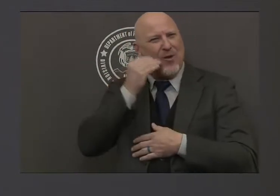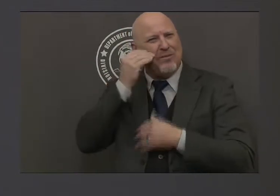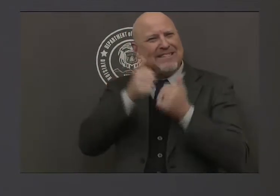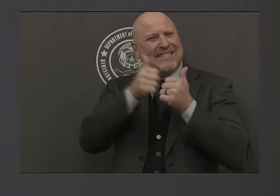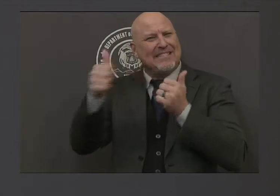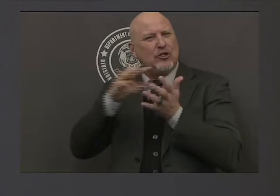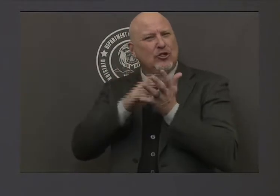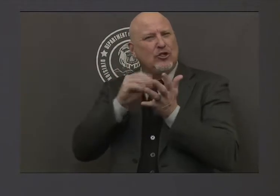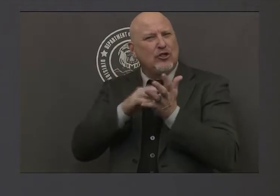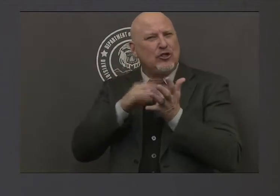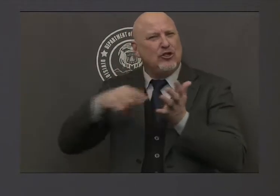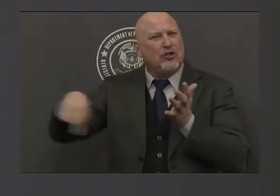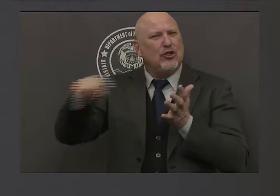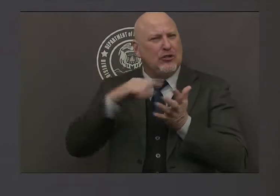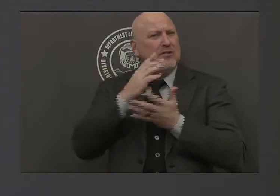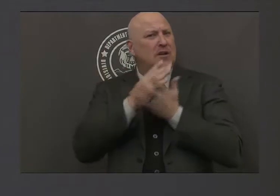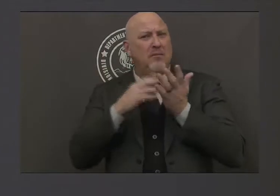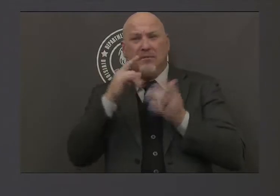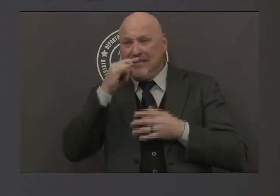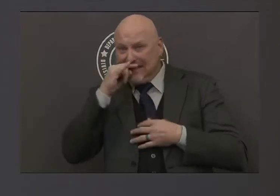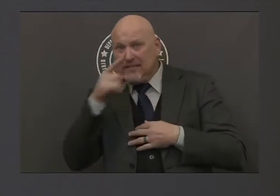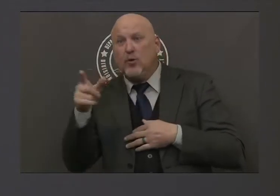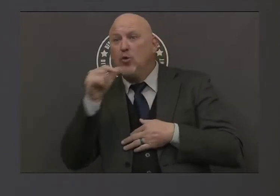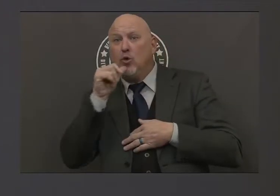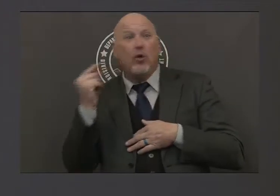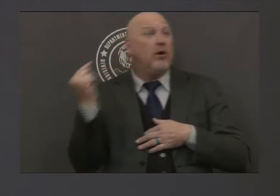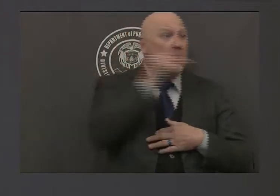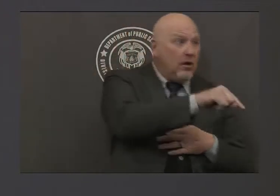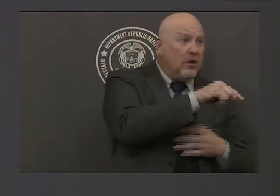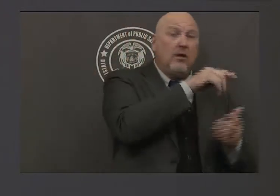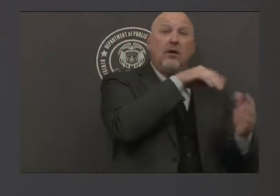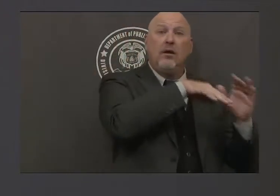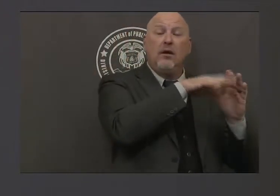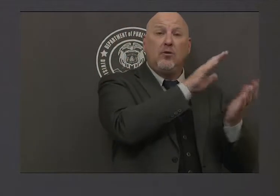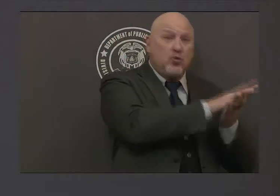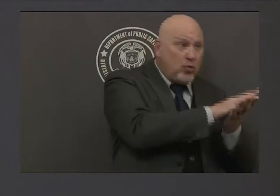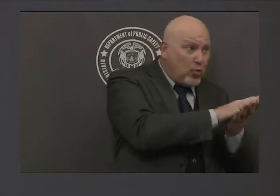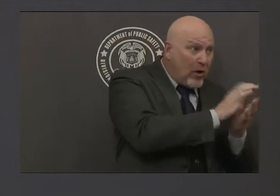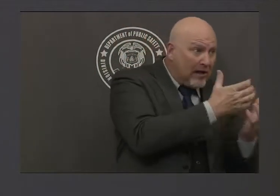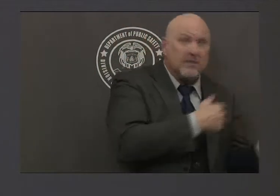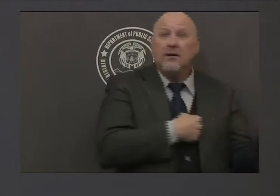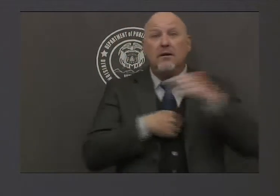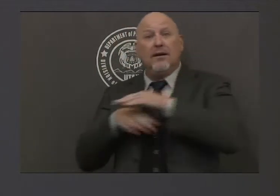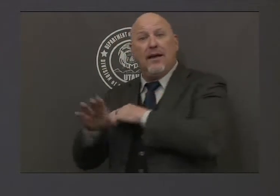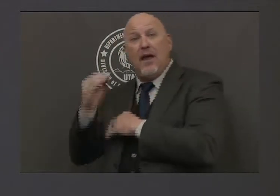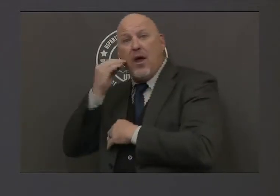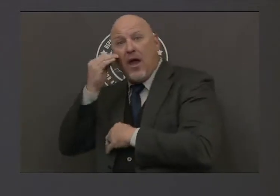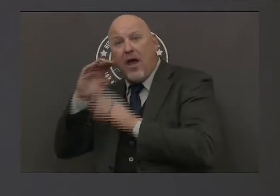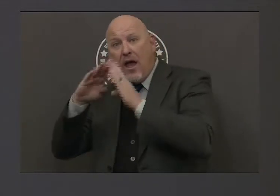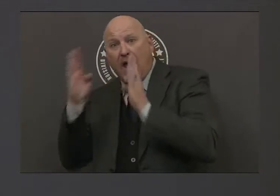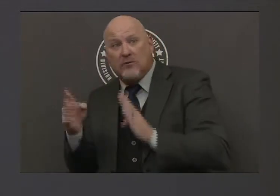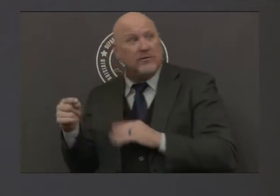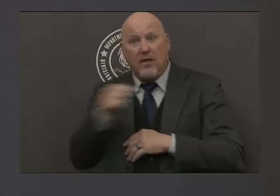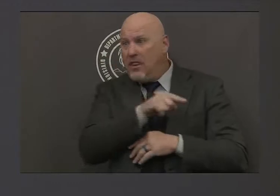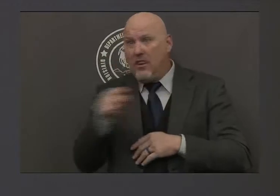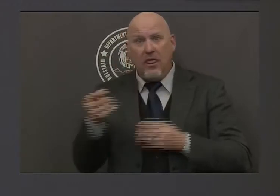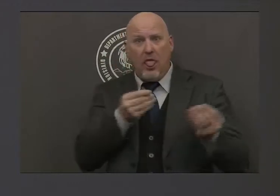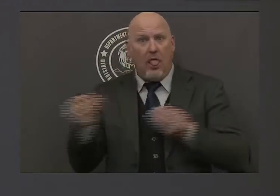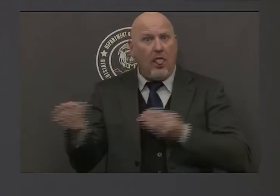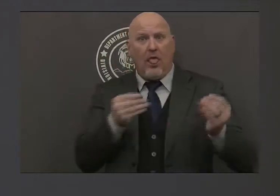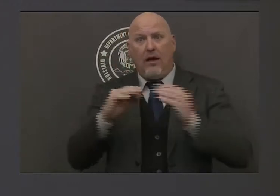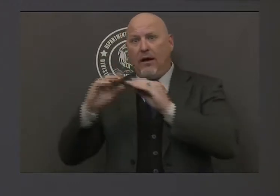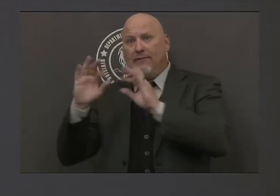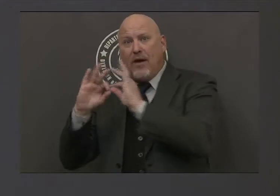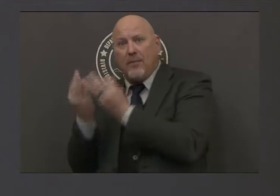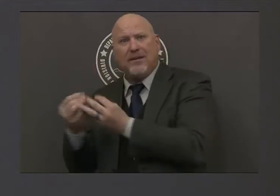combination of both back and forth. So we think this is going to be a step in the right direction, certainly to help our teachers and those involved